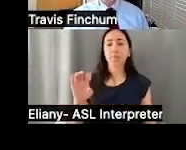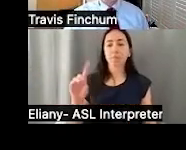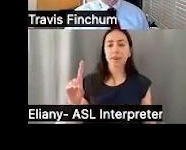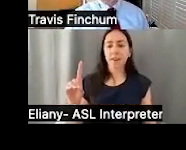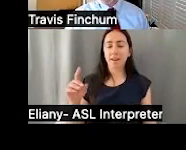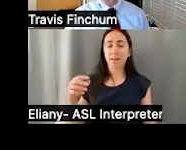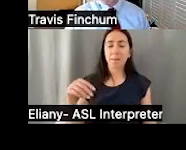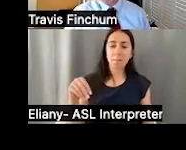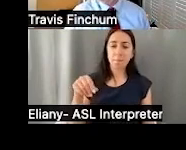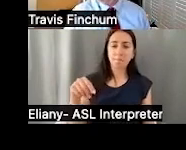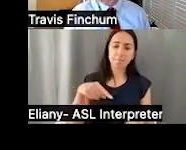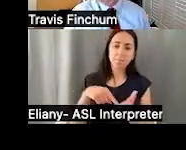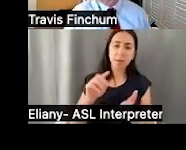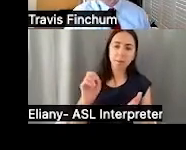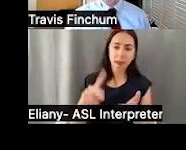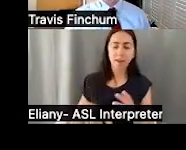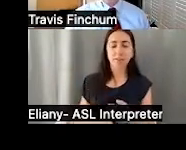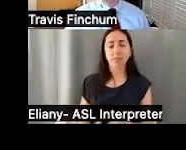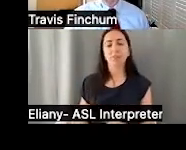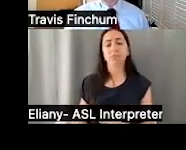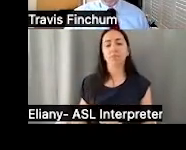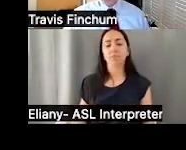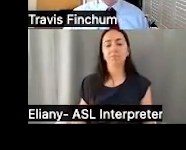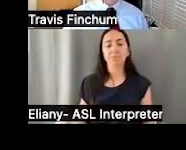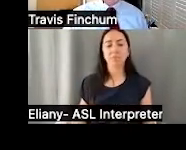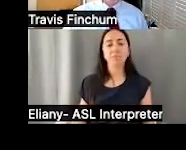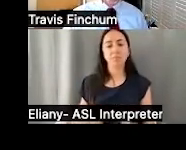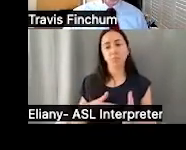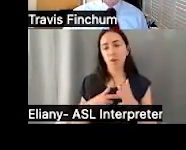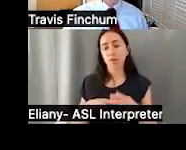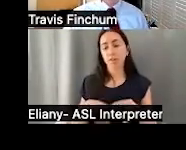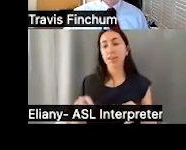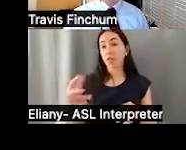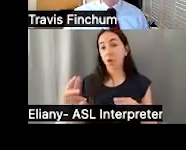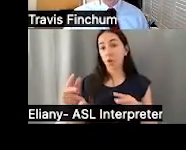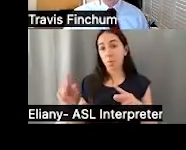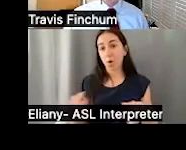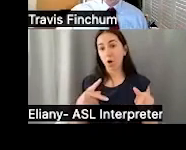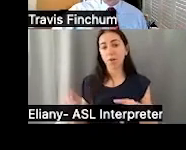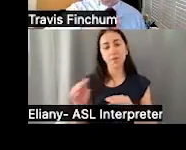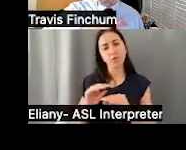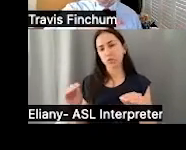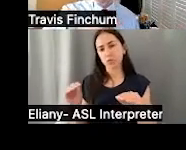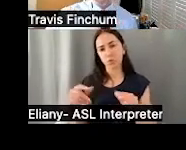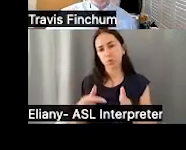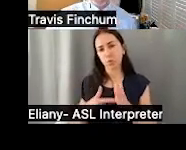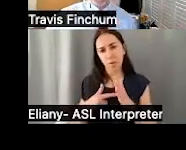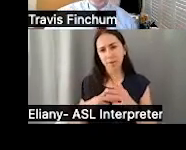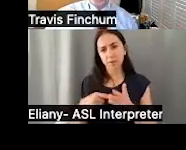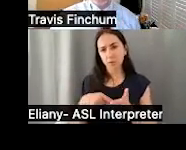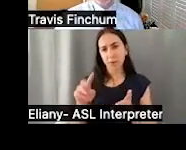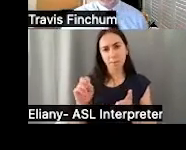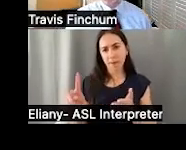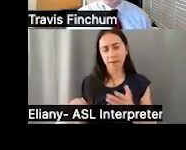When it's a first-party trust, there's Medicaid payback. If it's a third-party trust, there's not.